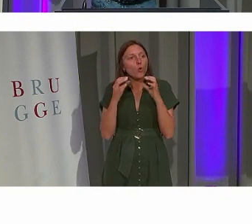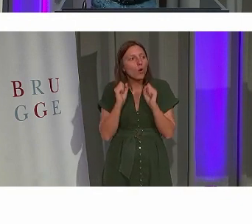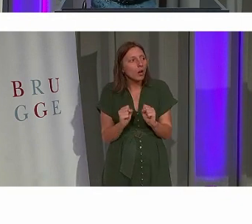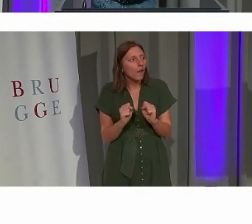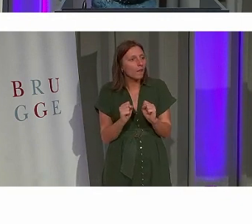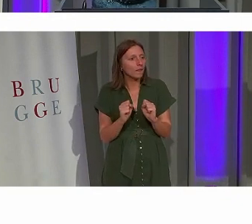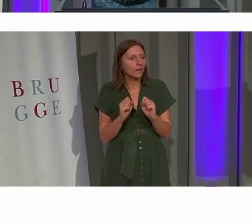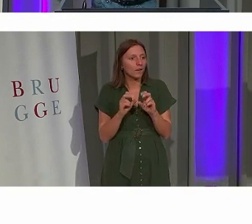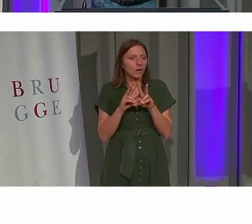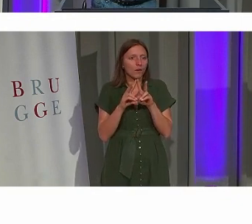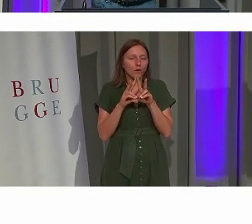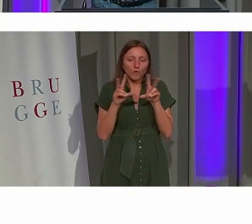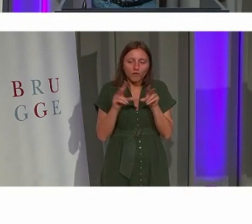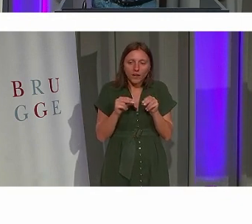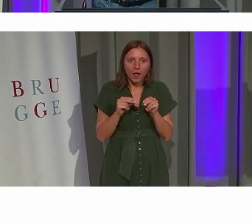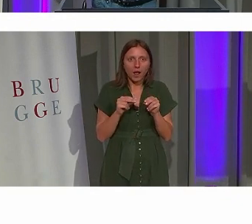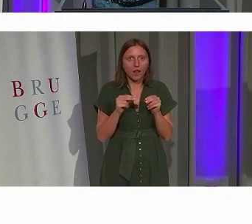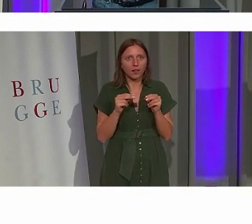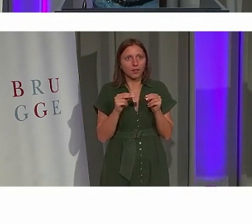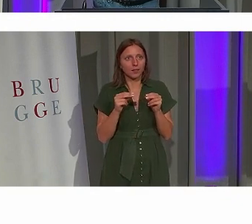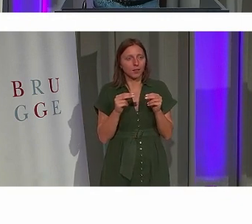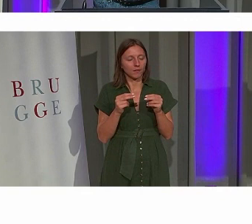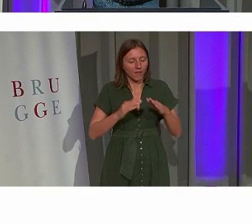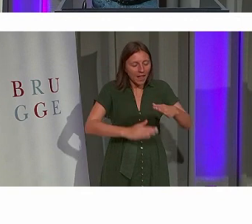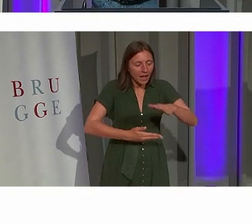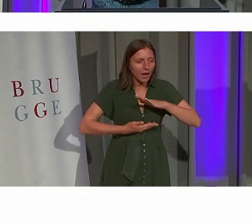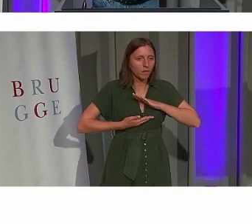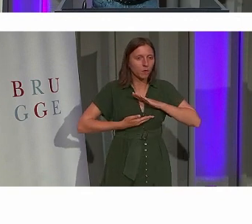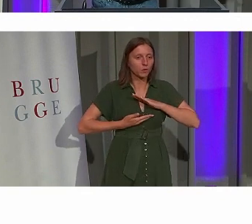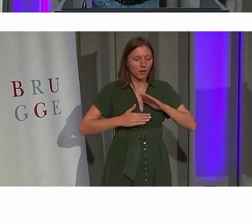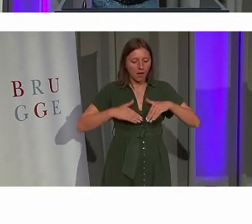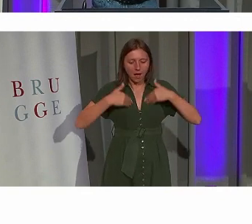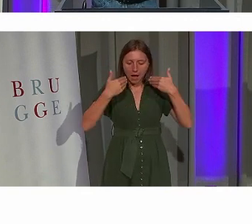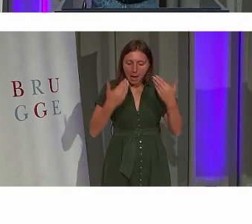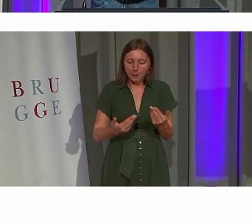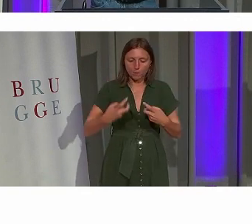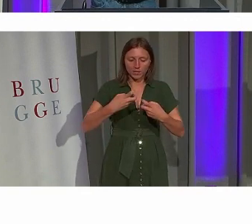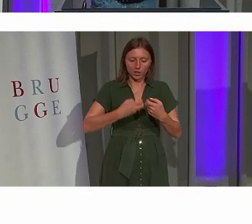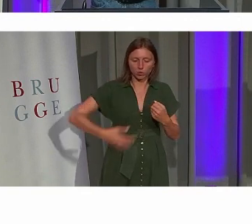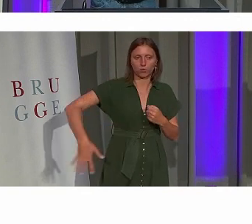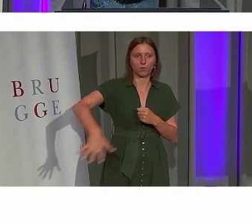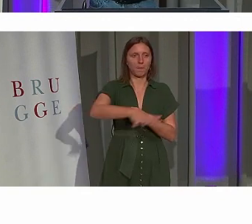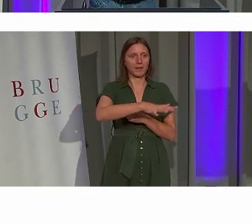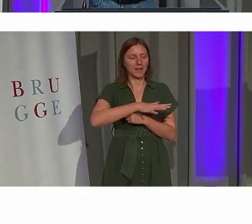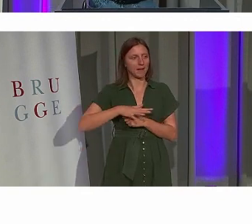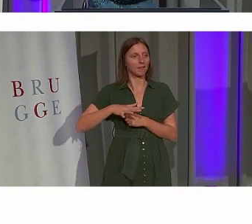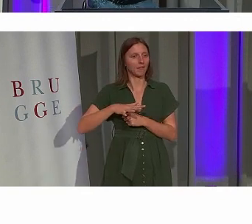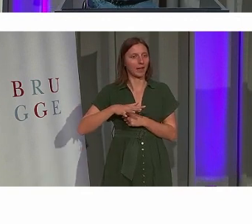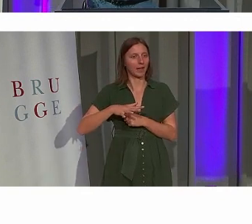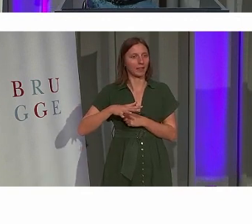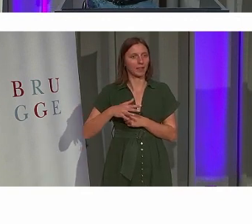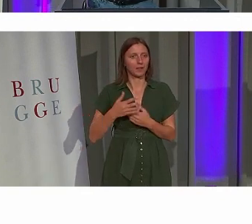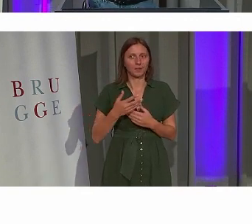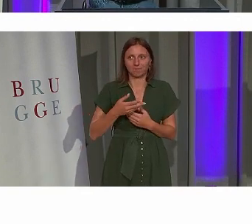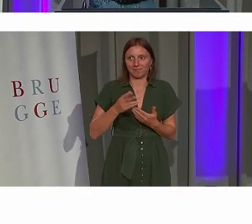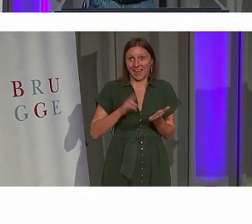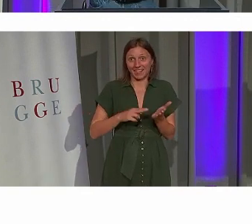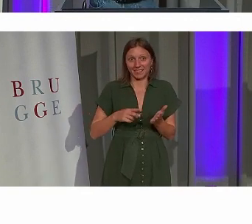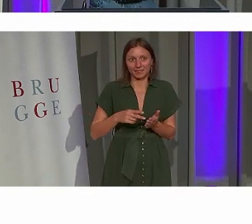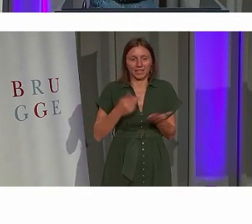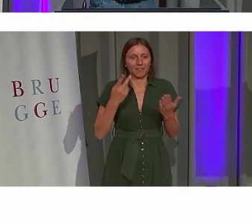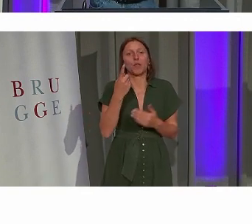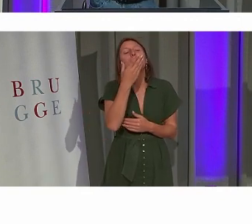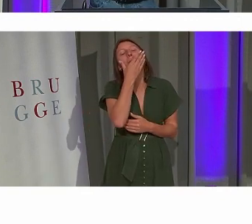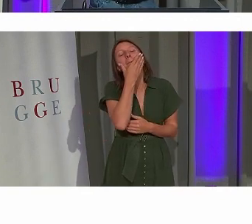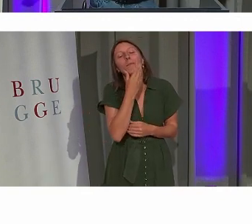of heritage. How can you make an interesting story regarding heritage? We're talking about the environment